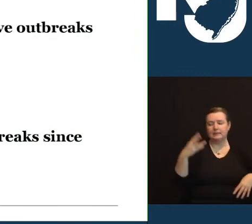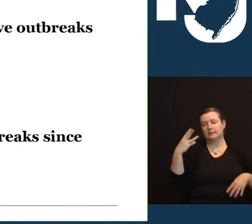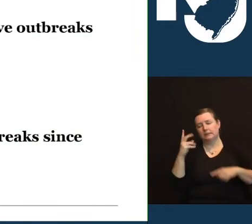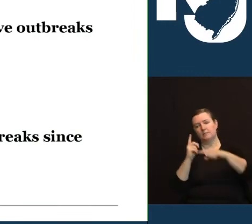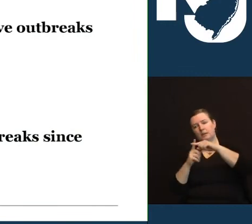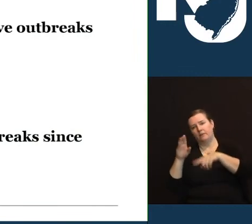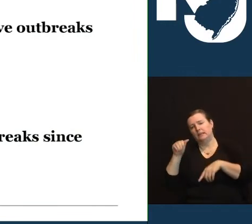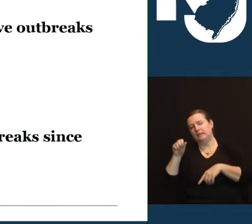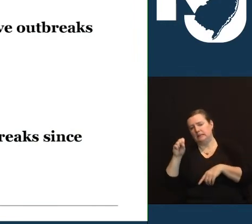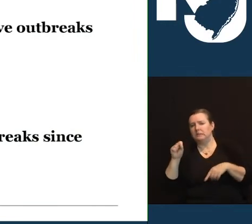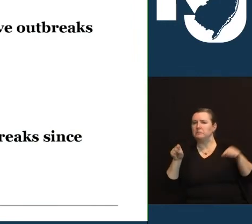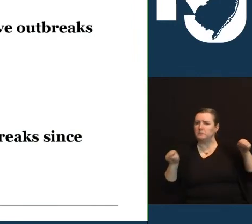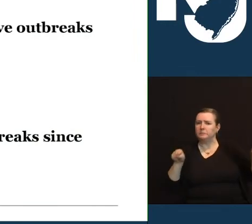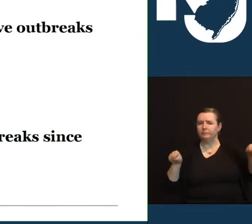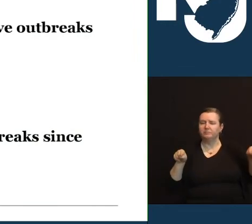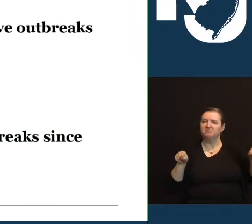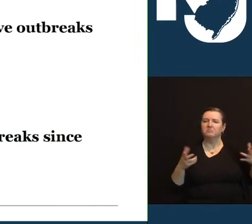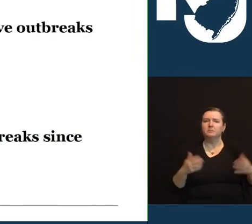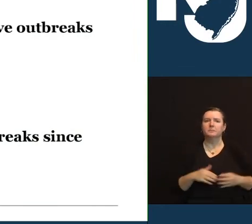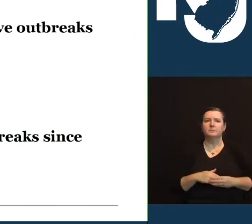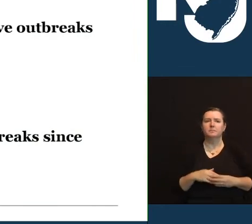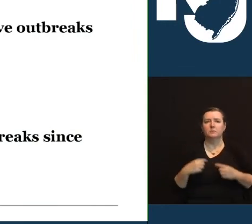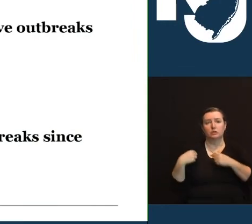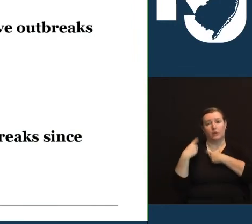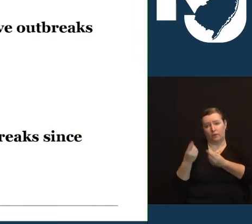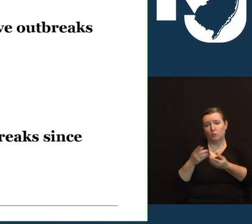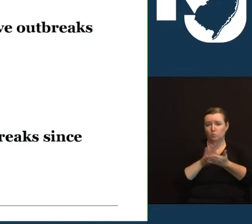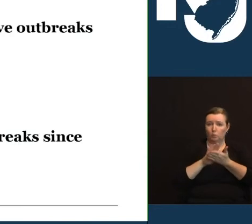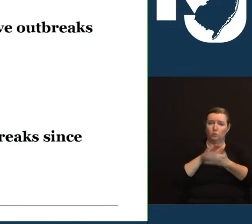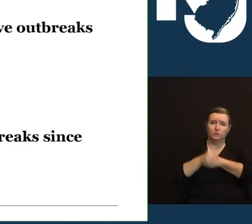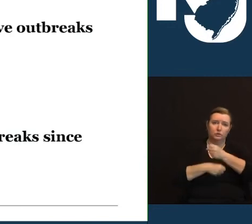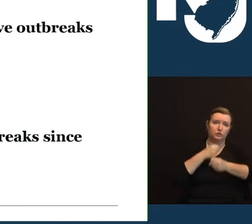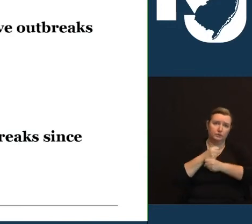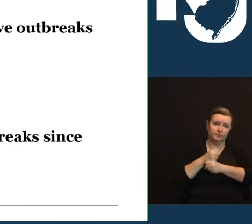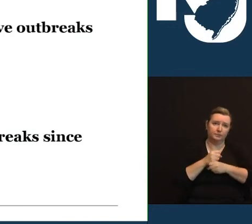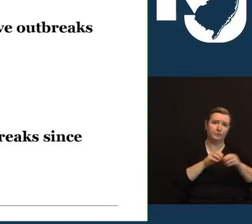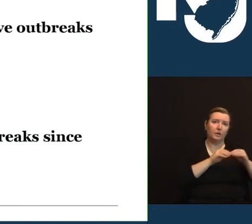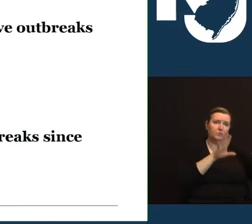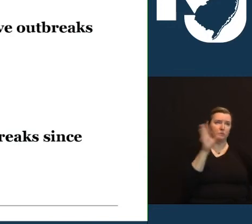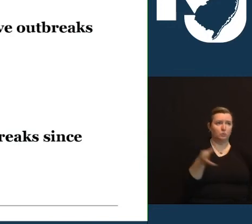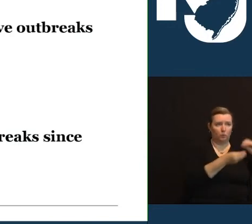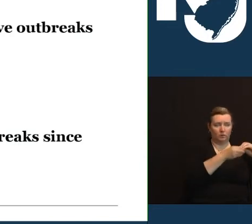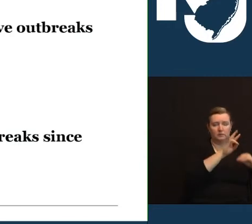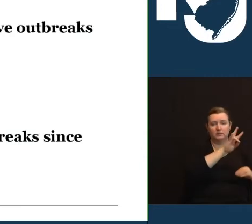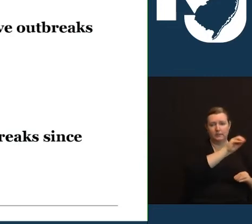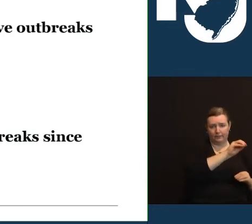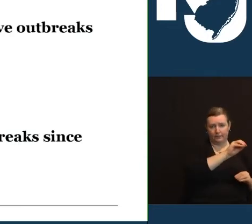outbreaks. Since the beginning of the school year, we've recorded 70 total outbreaks directly linked to in-school